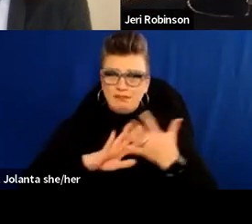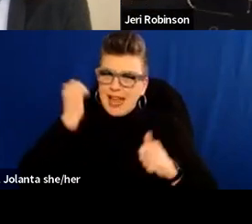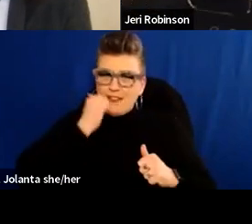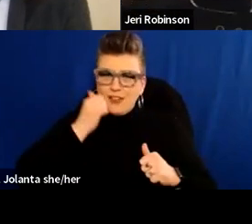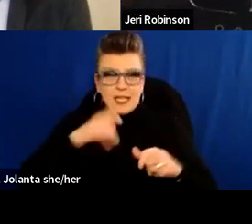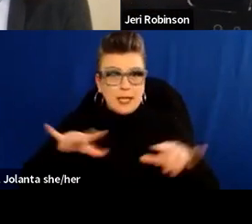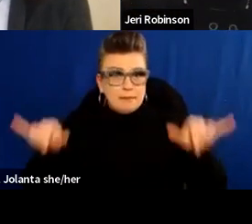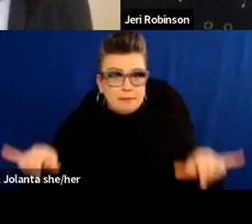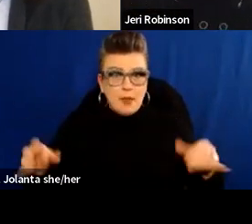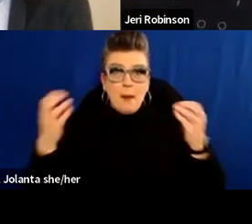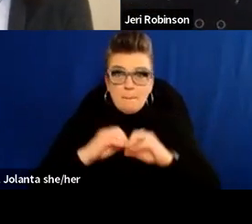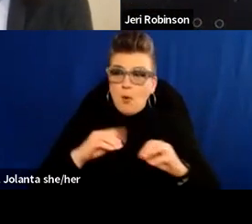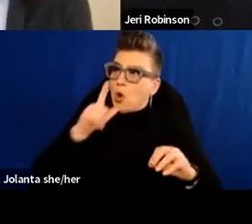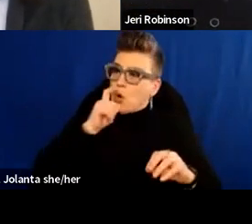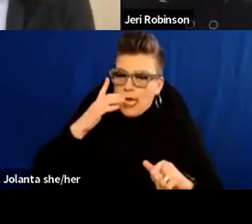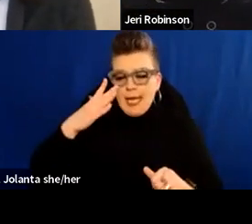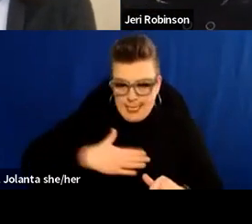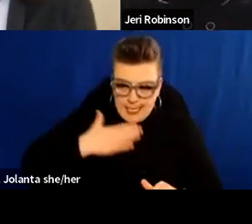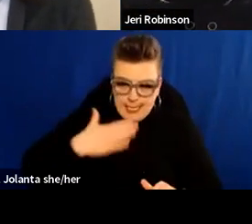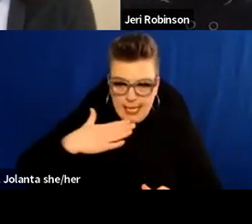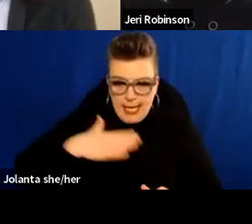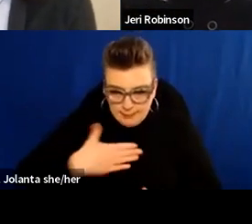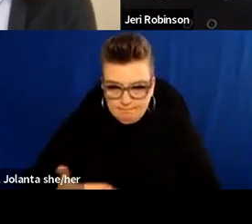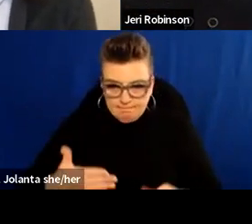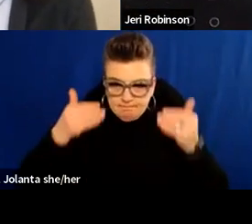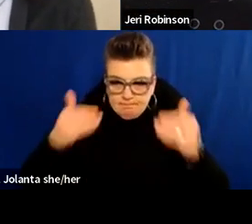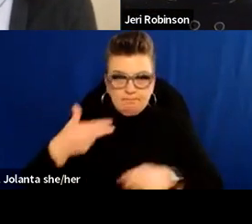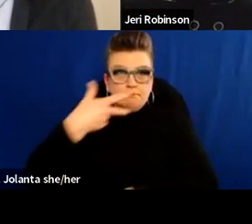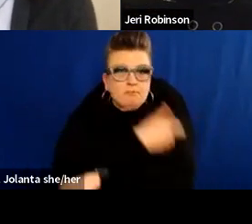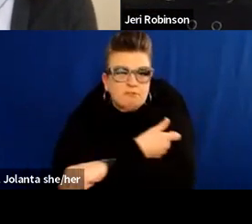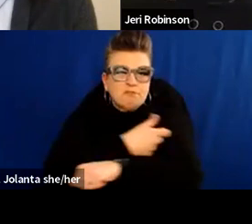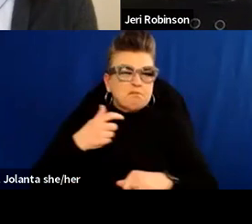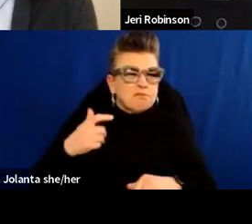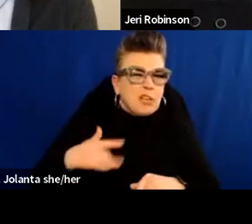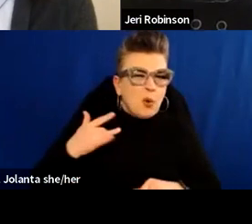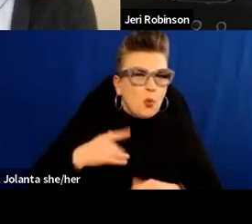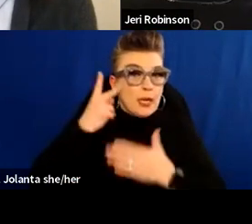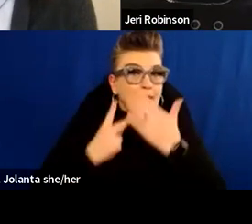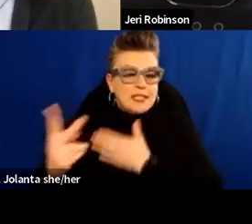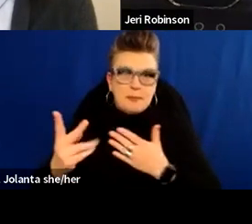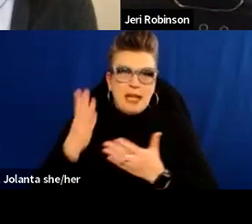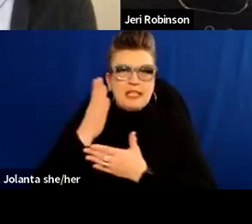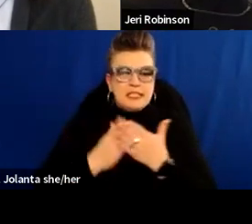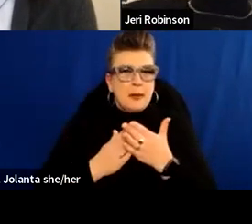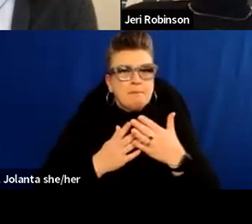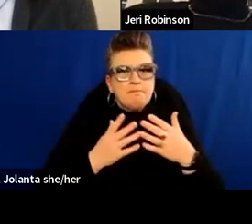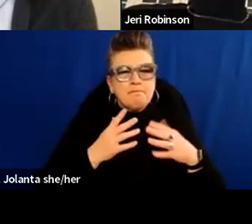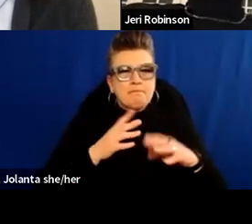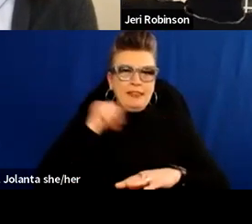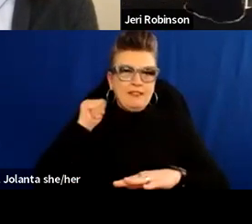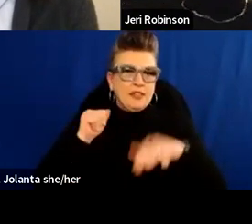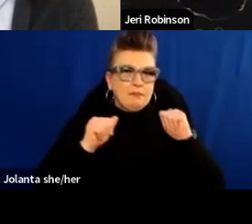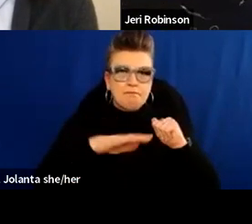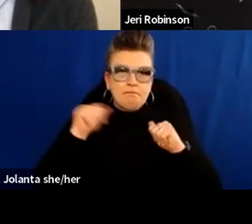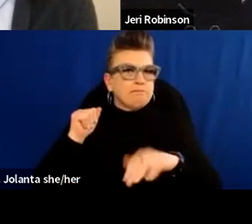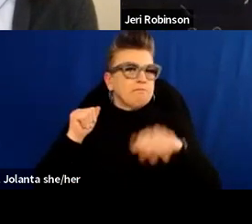have more who do come into compliance but we do anticipate some some disruption and we're watching those schools